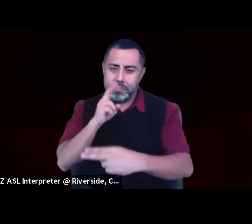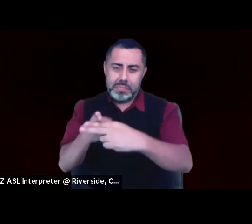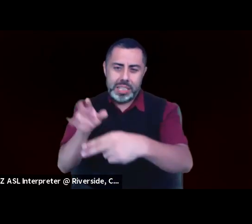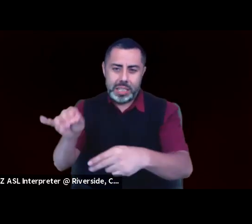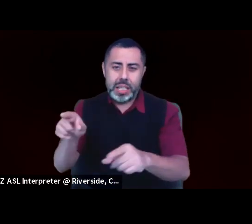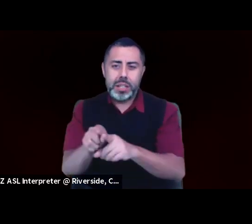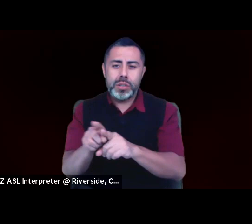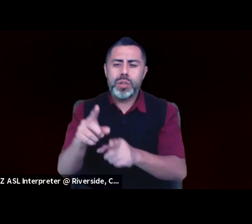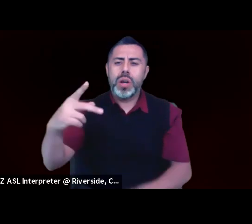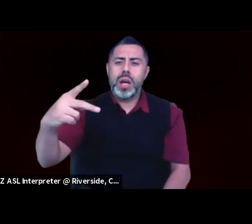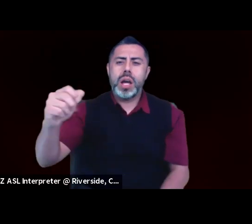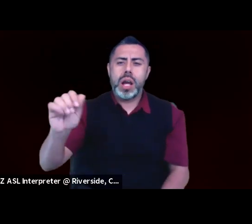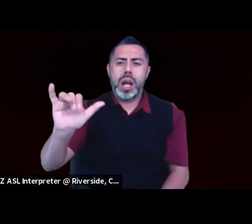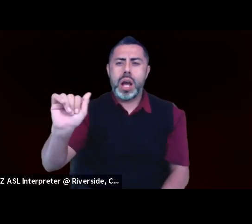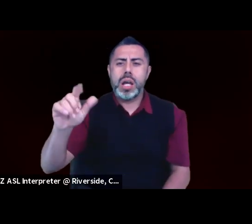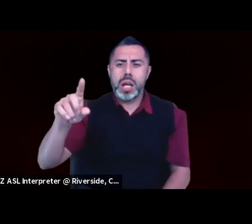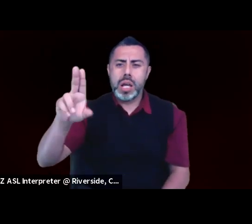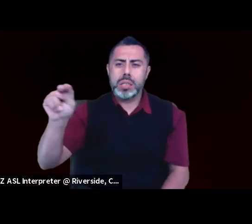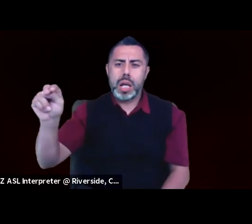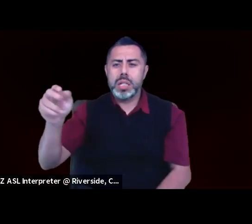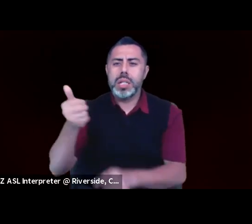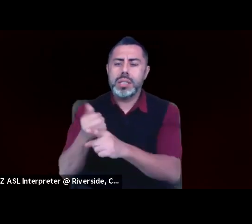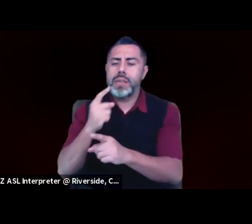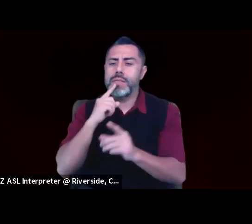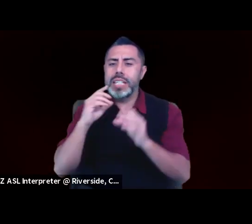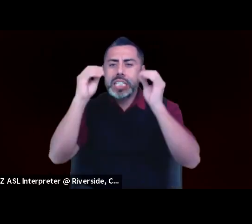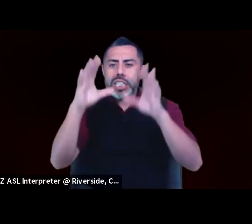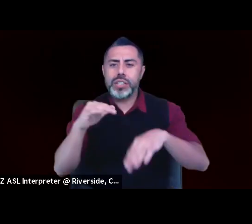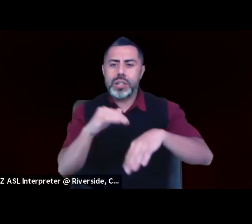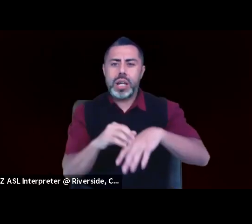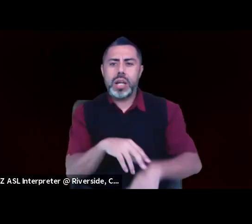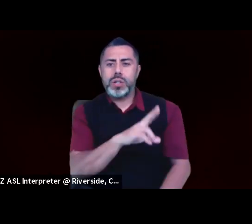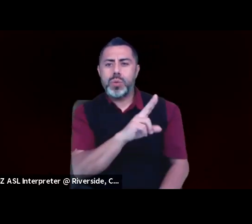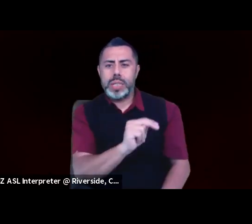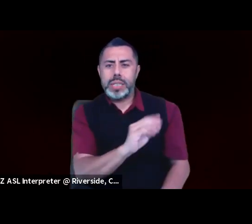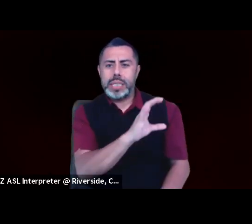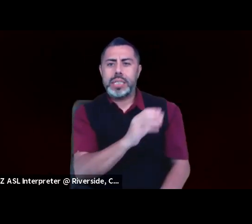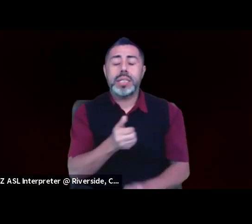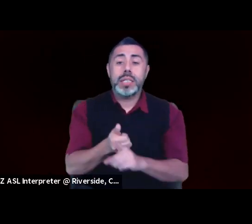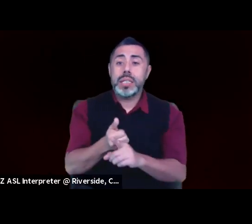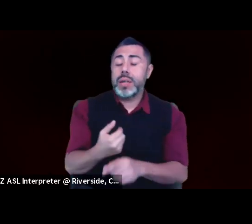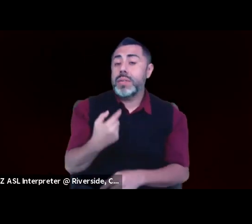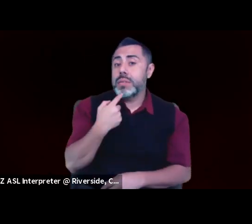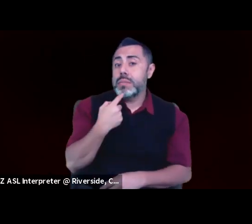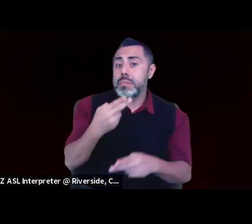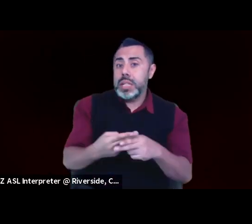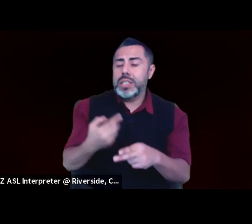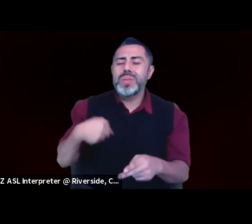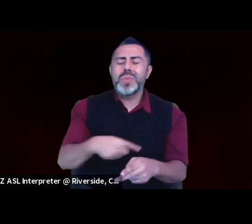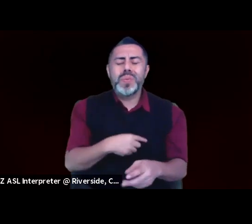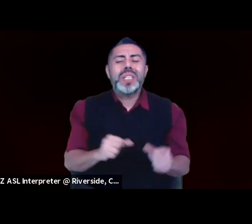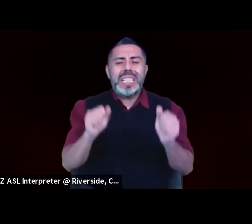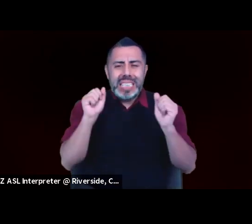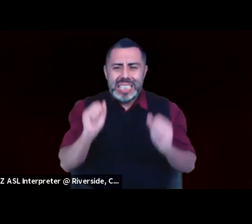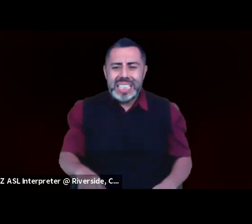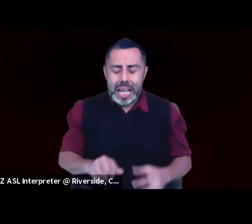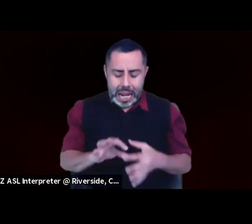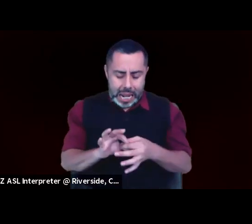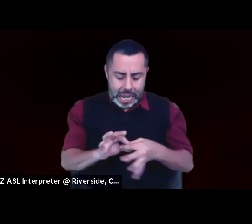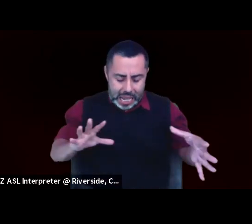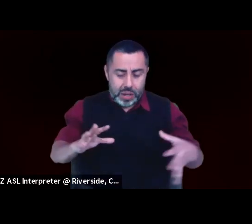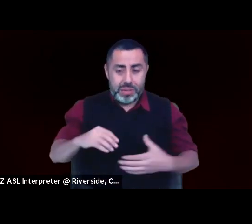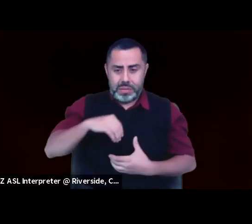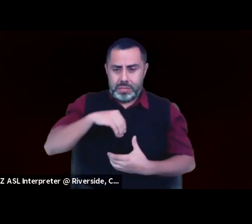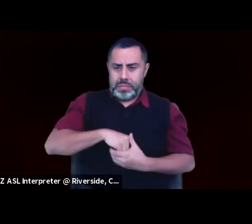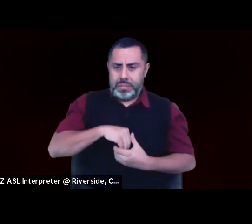a teacher at UNC. And she was talking about how we can let go of this need to produce and